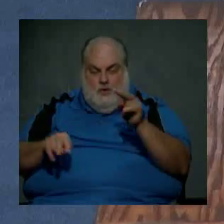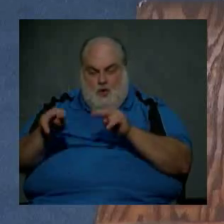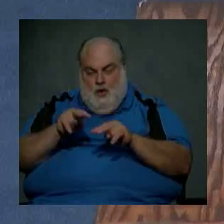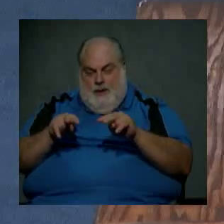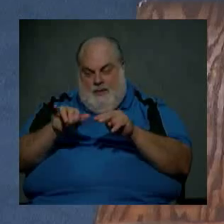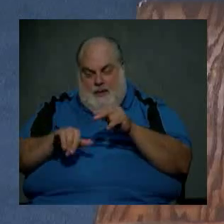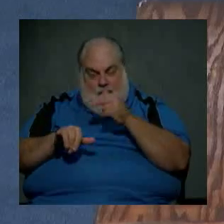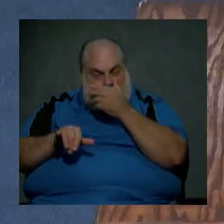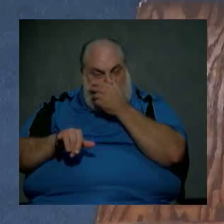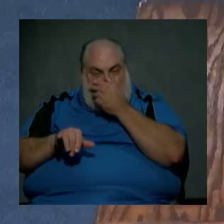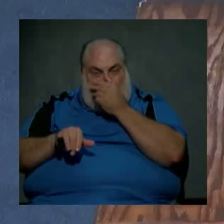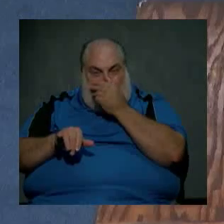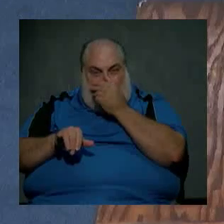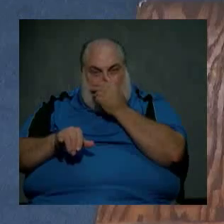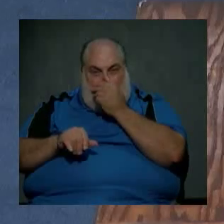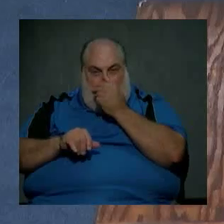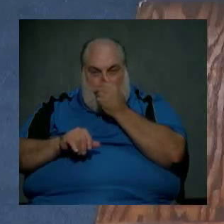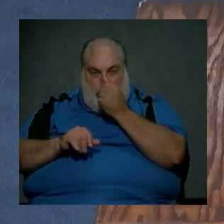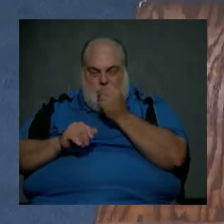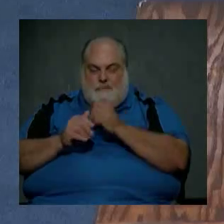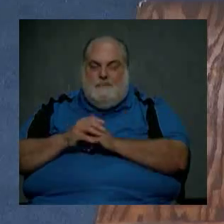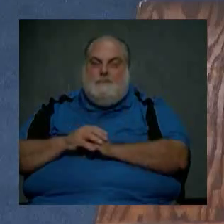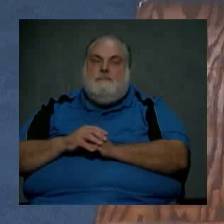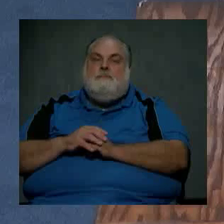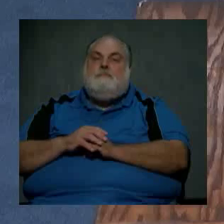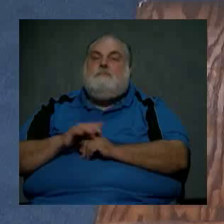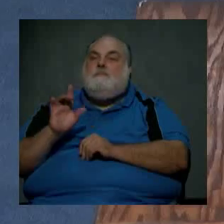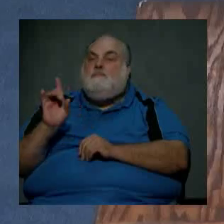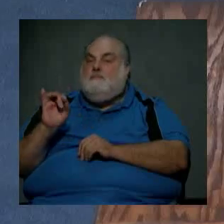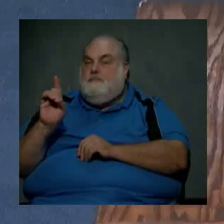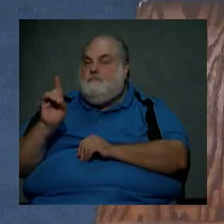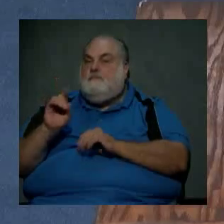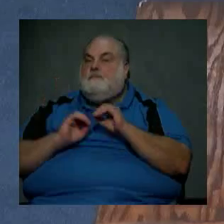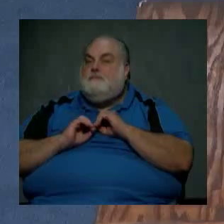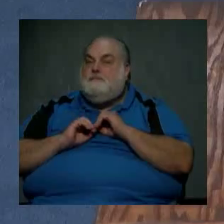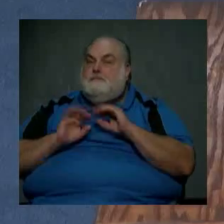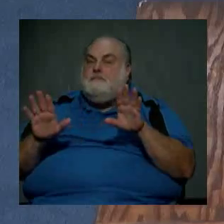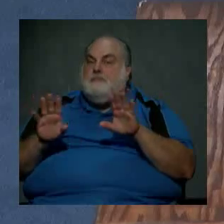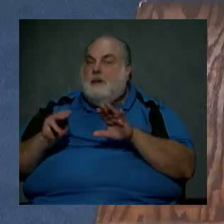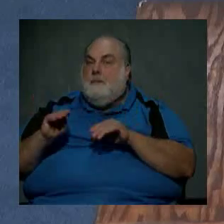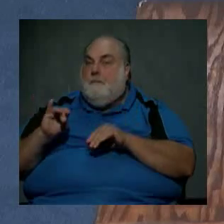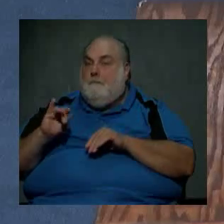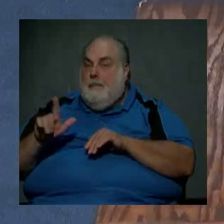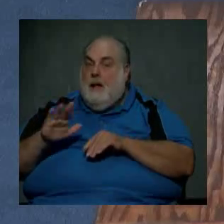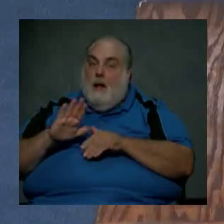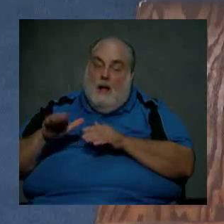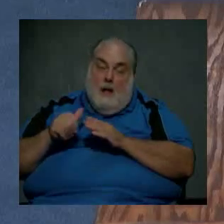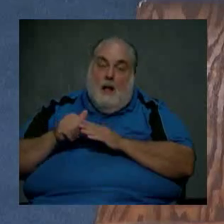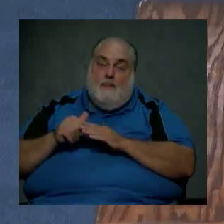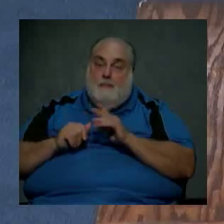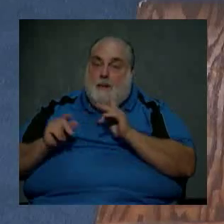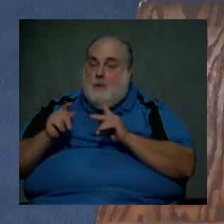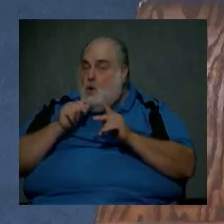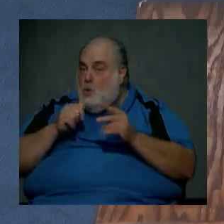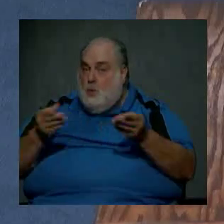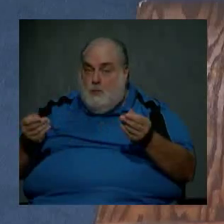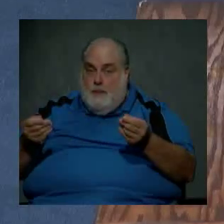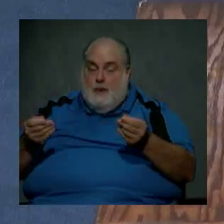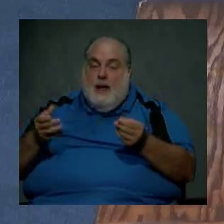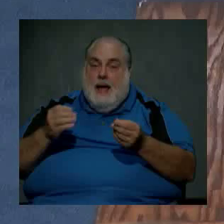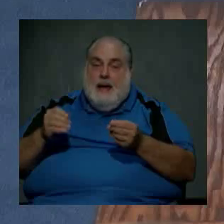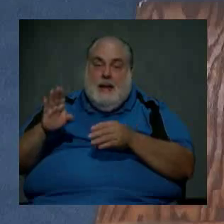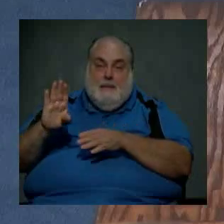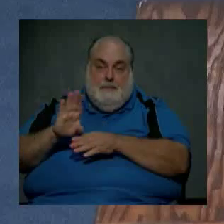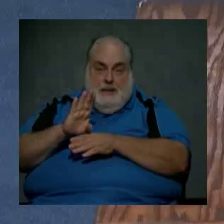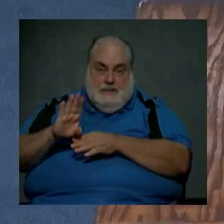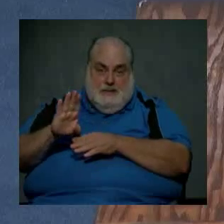that. We did mailings to all of the property owners and all of the business owners that we could find